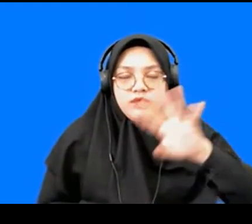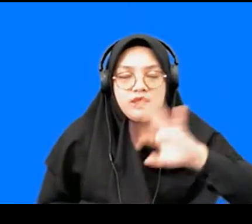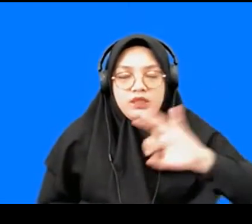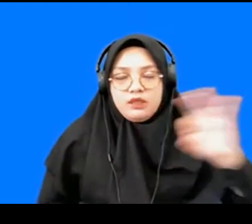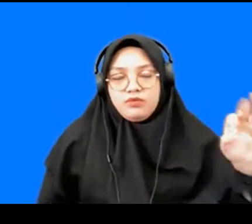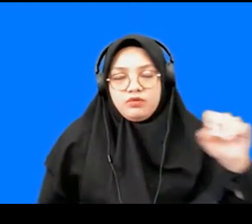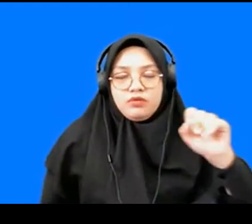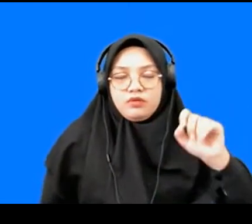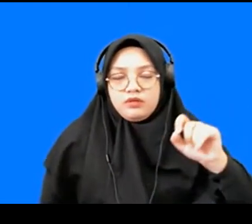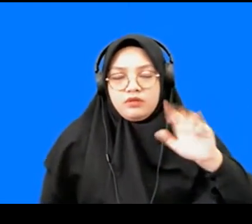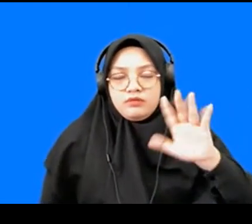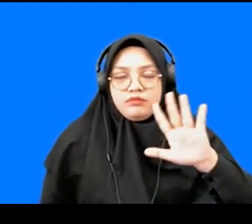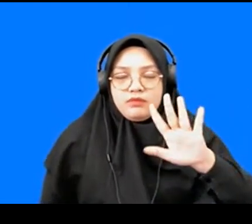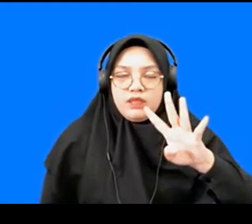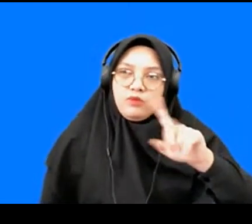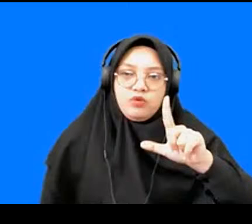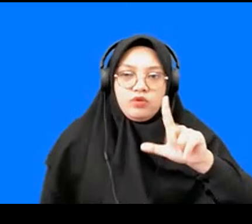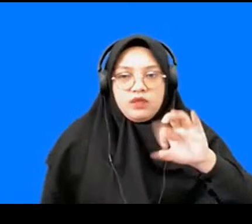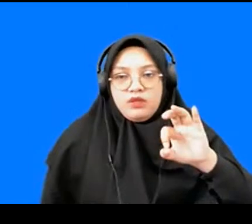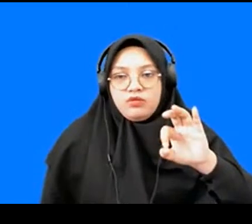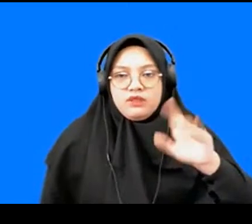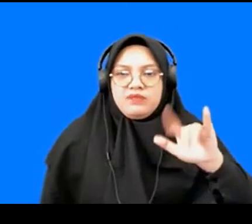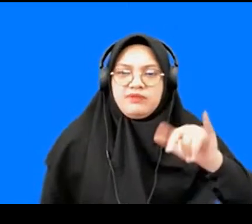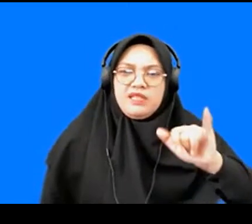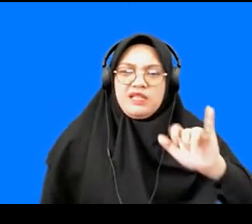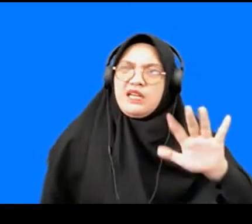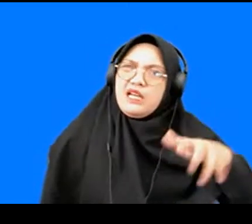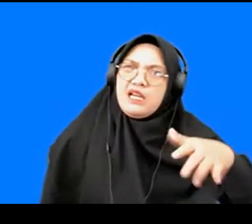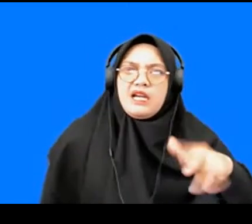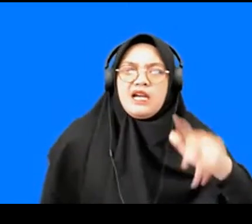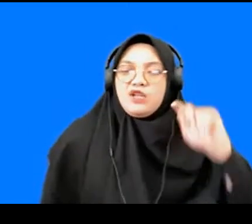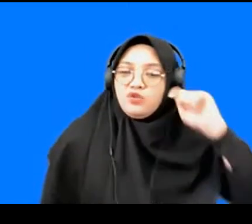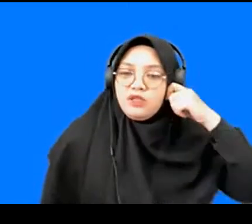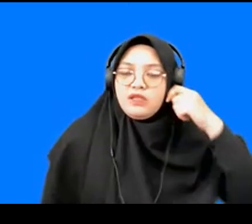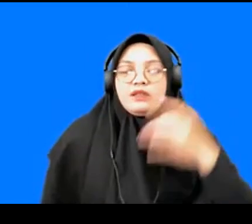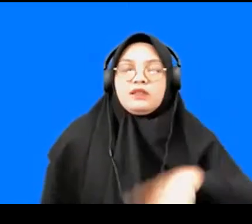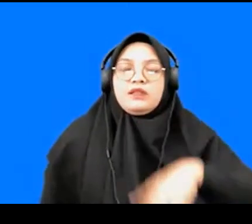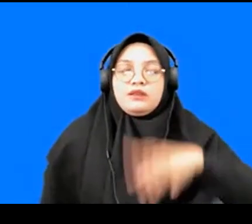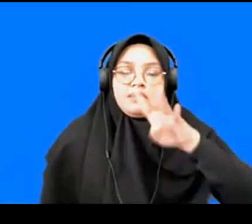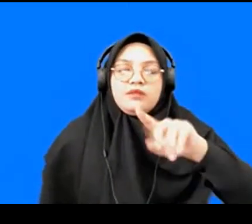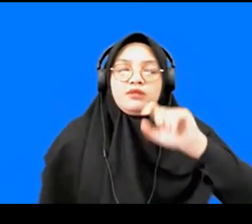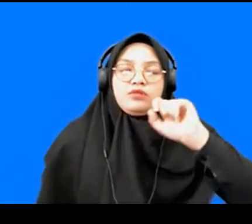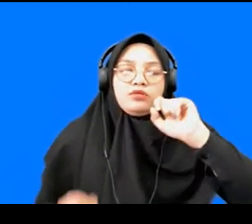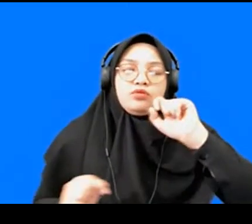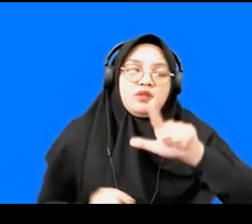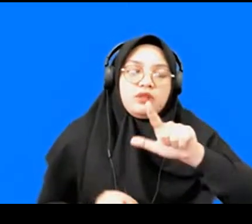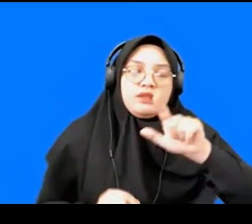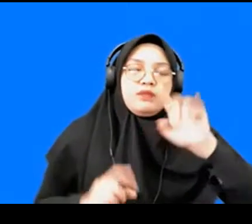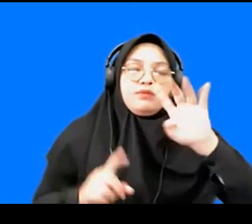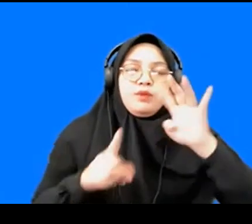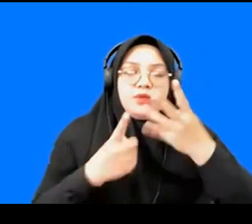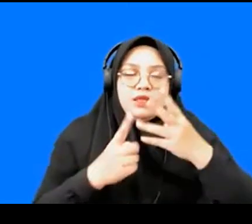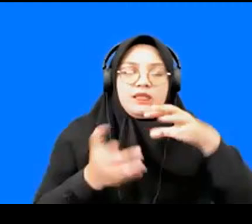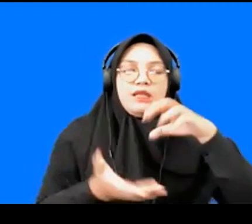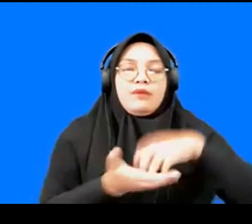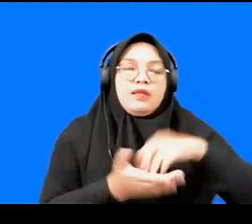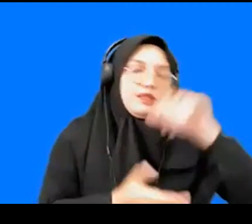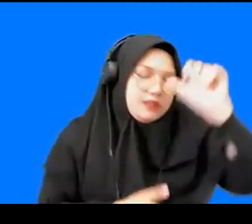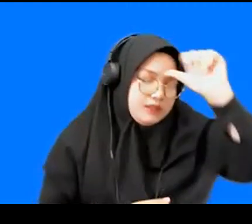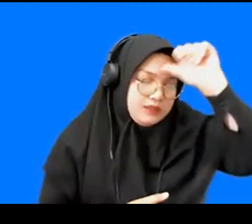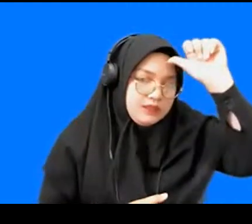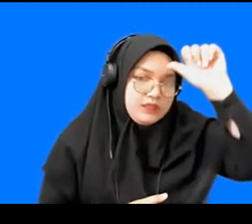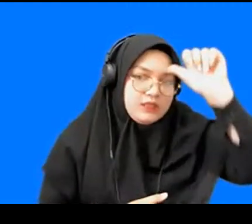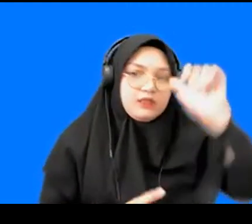the 4,700 out of the 200 million population. And in India, from SAPE report, only